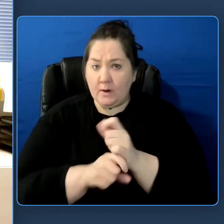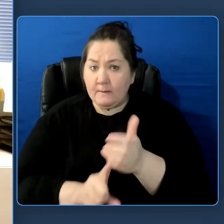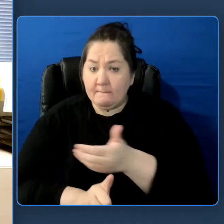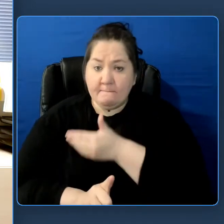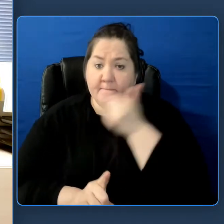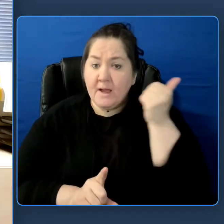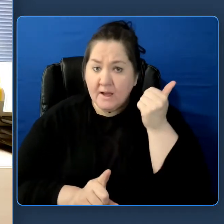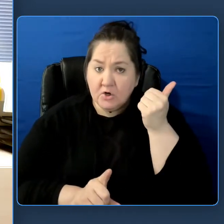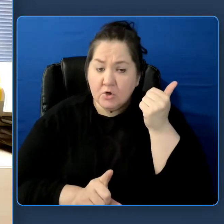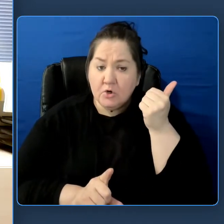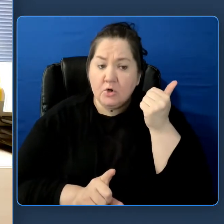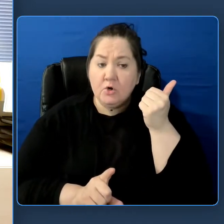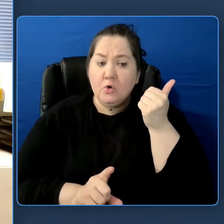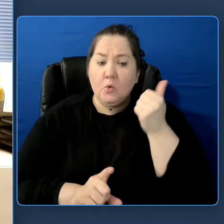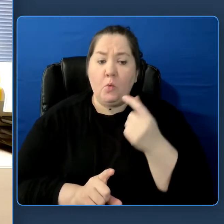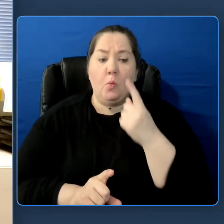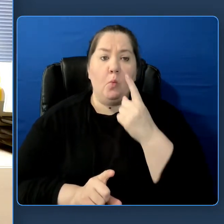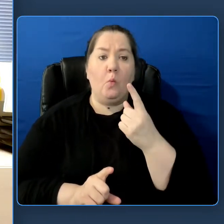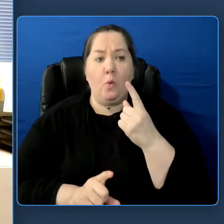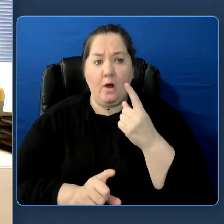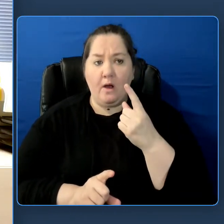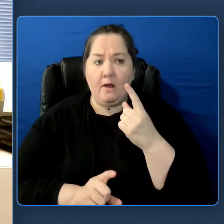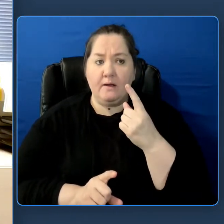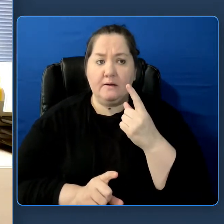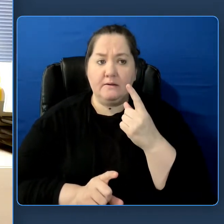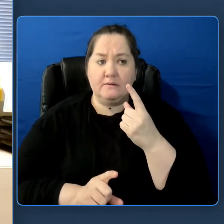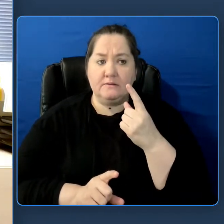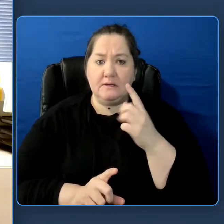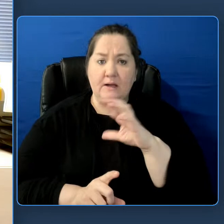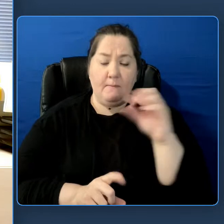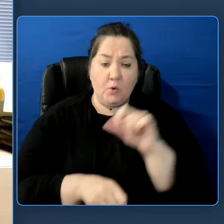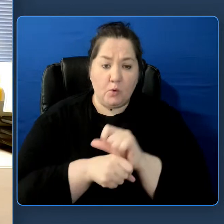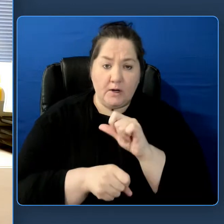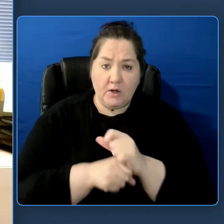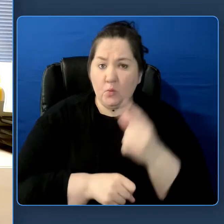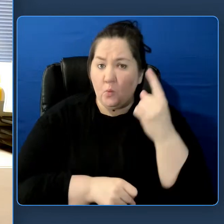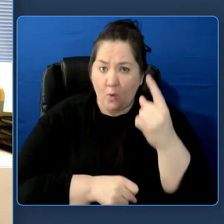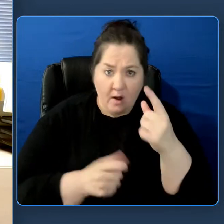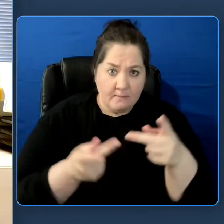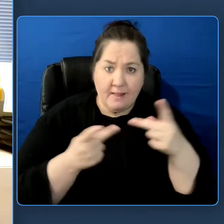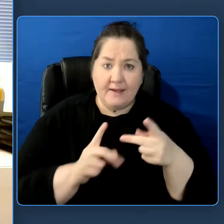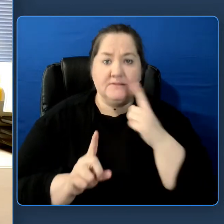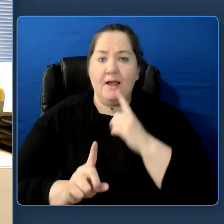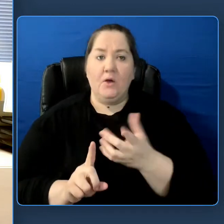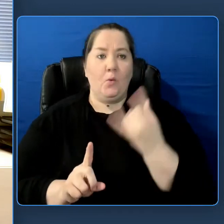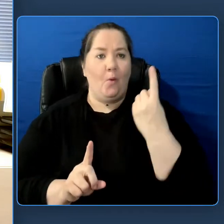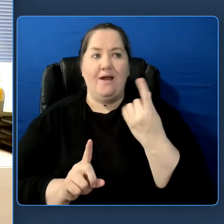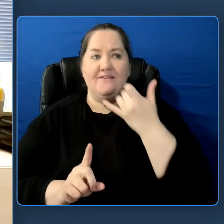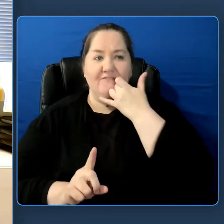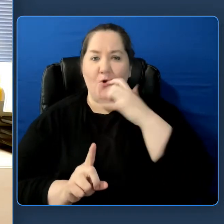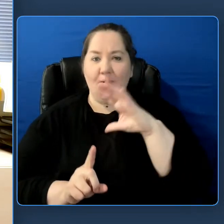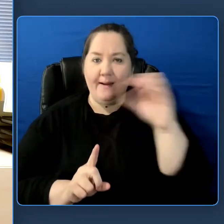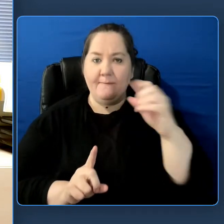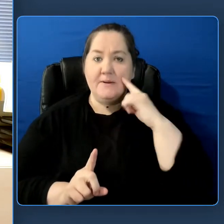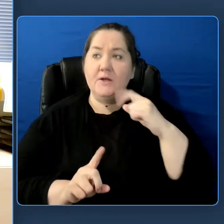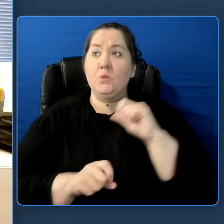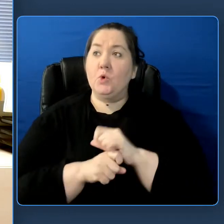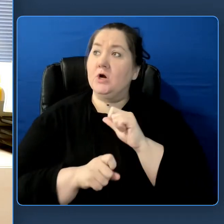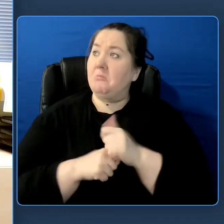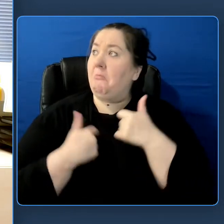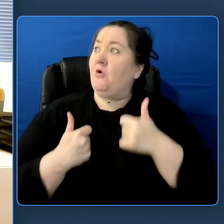particular, because one cellular company can work in one place and you go 2 blocks down the street and you get no signal. So